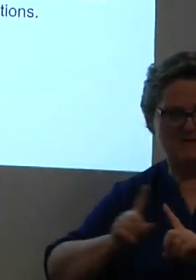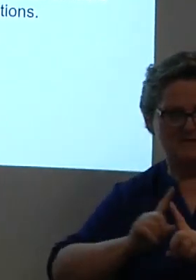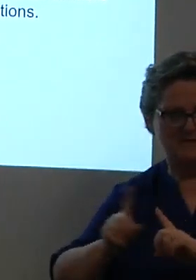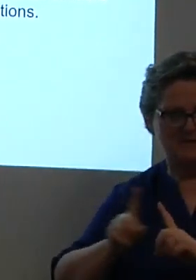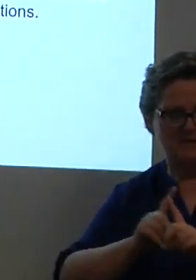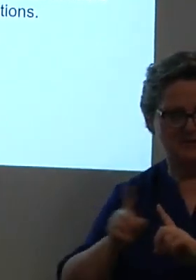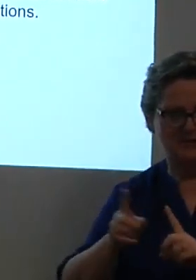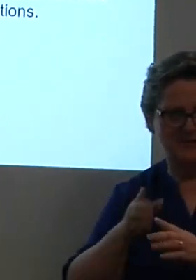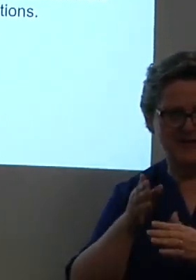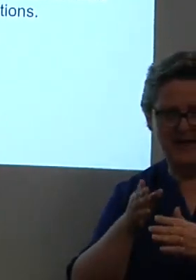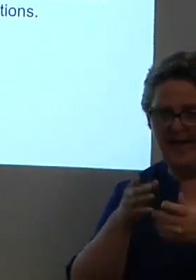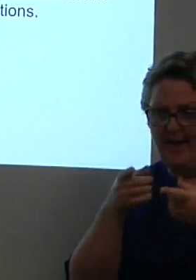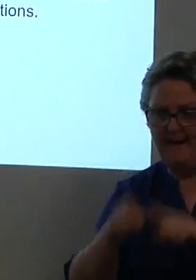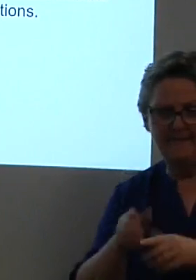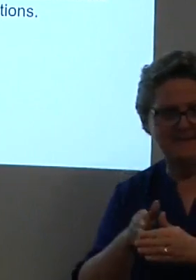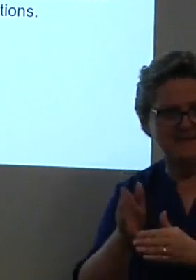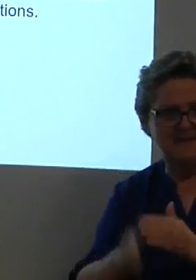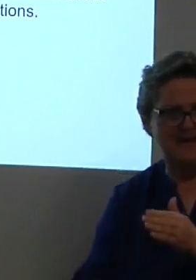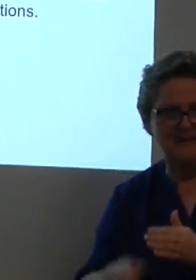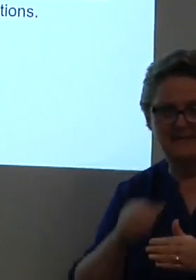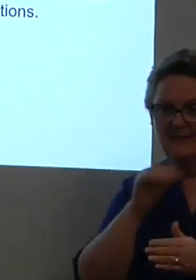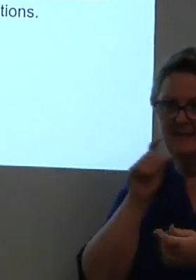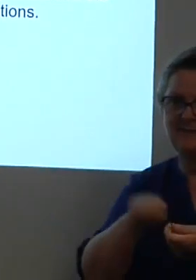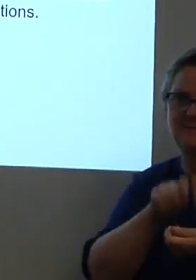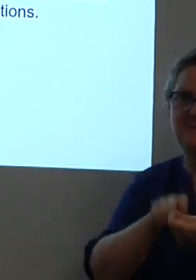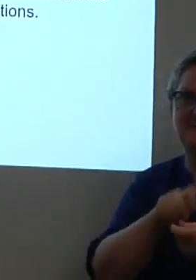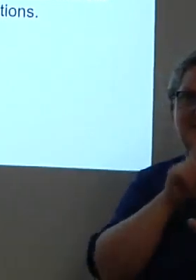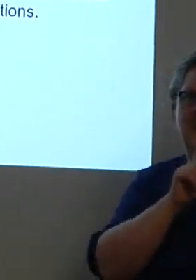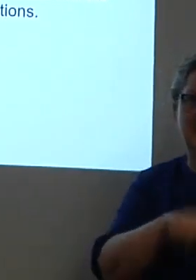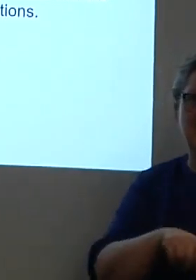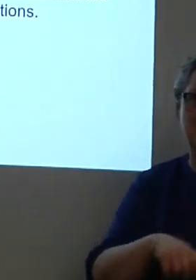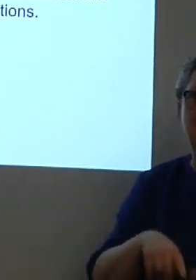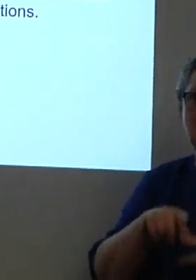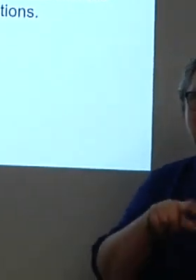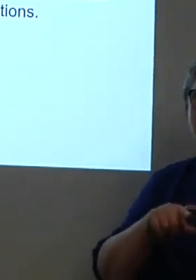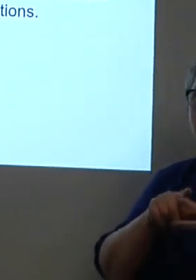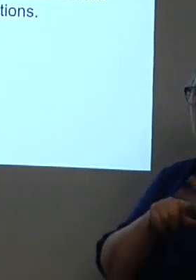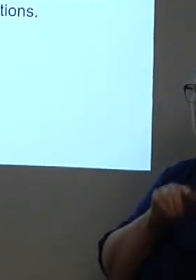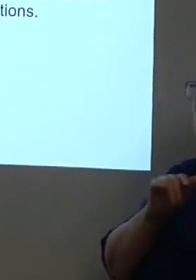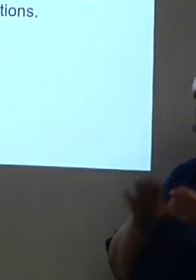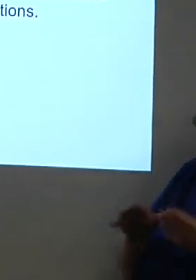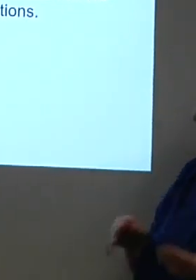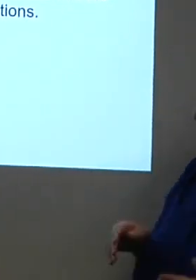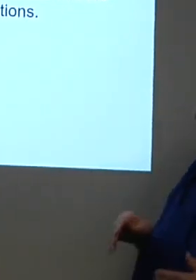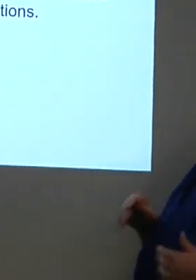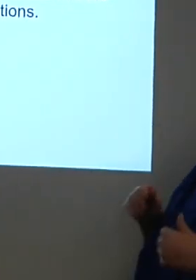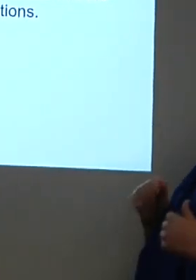to a particular end product. So those are two ways to think about fighting that particular myth.